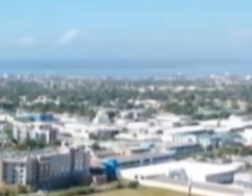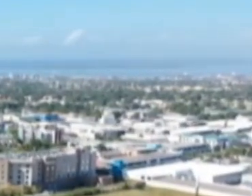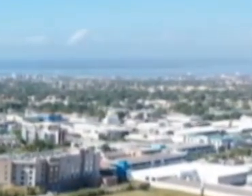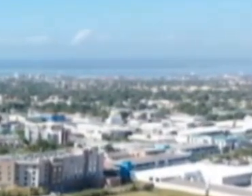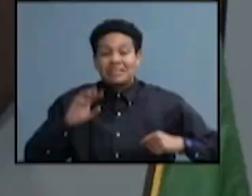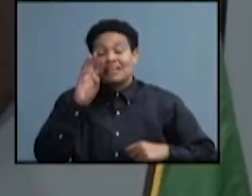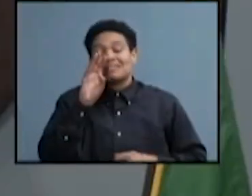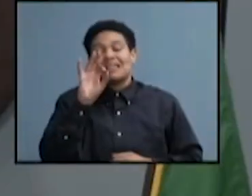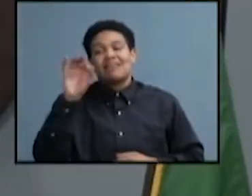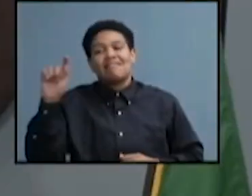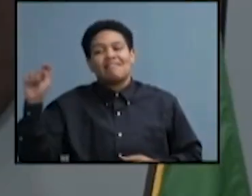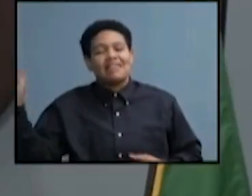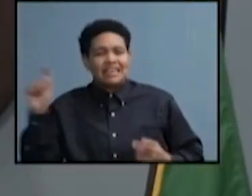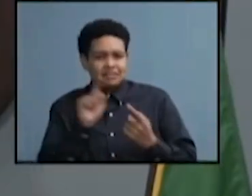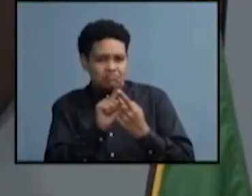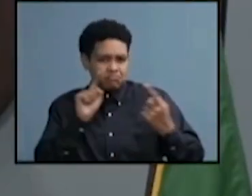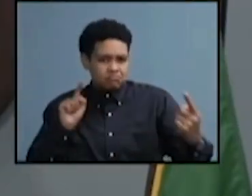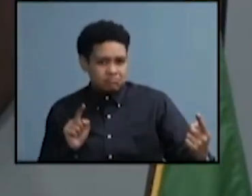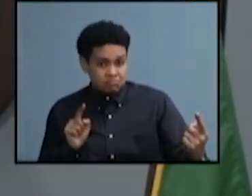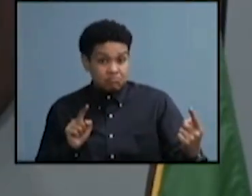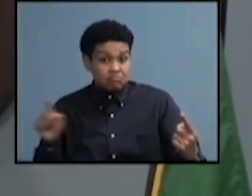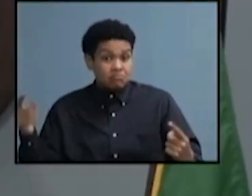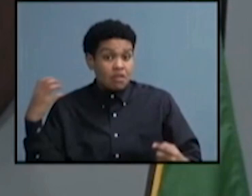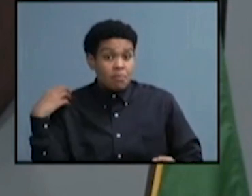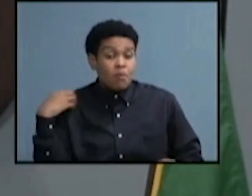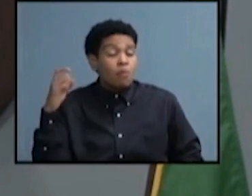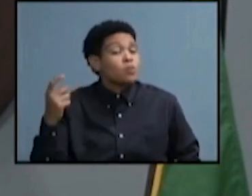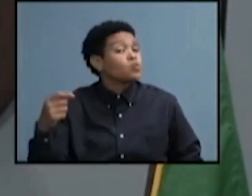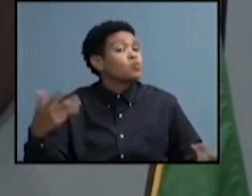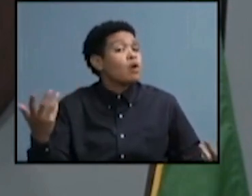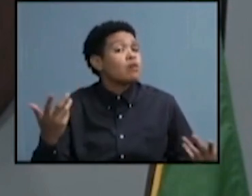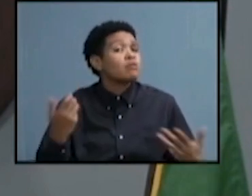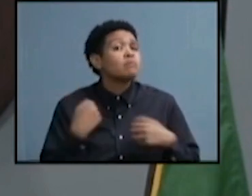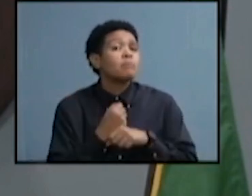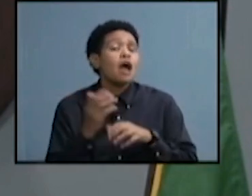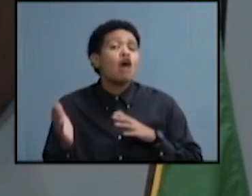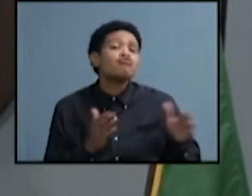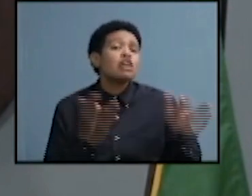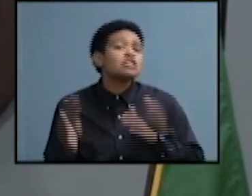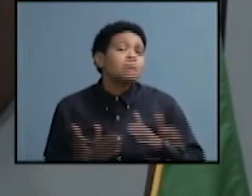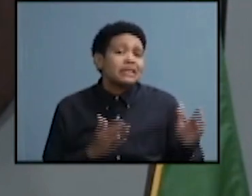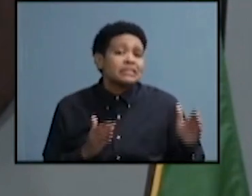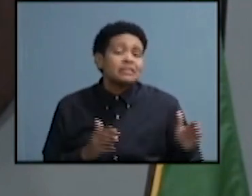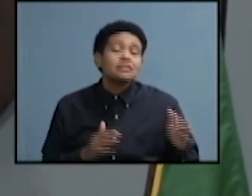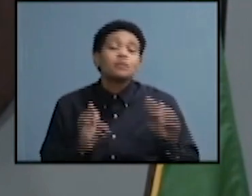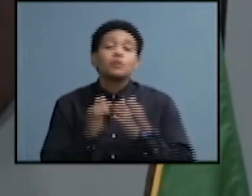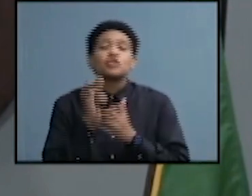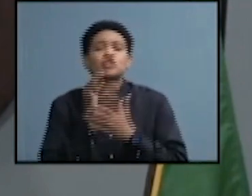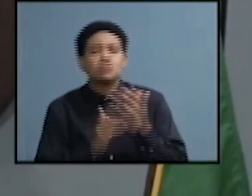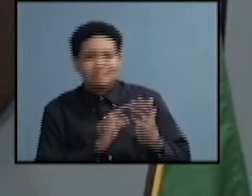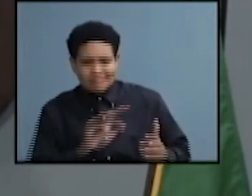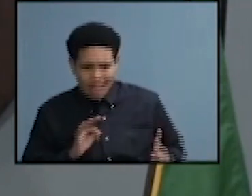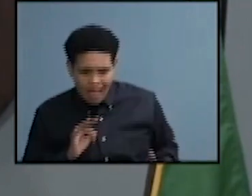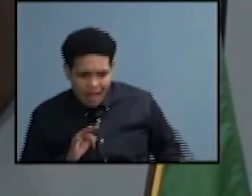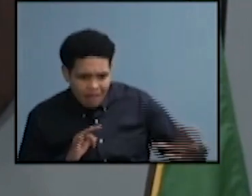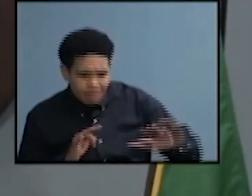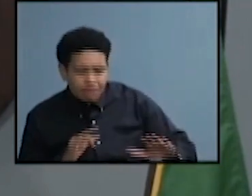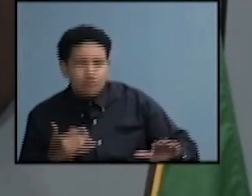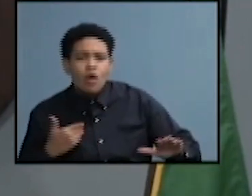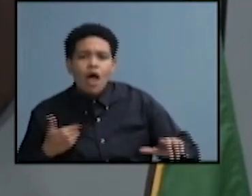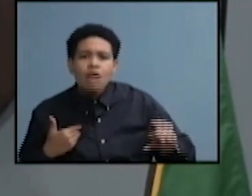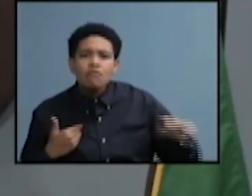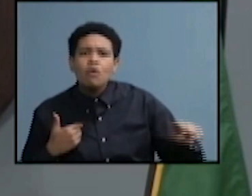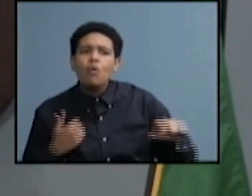every direction... The employer must make arrangements with some employees to have them